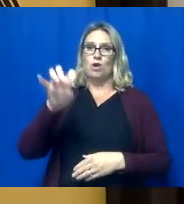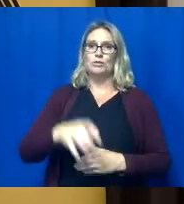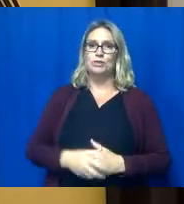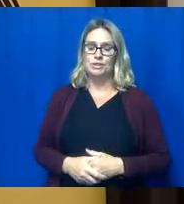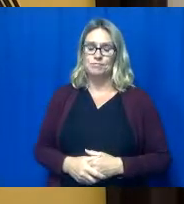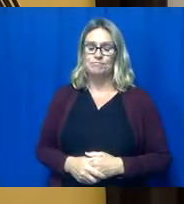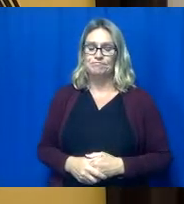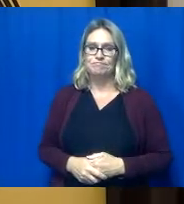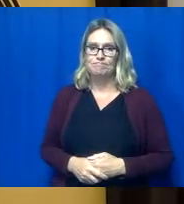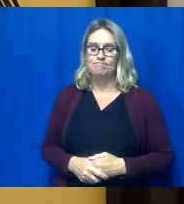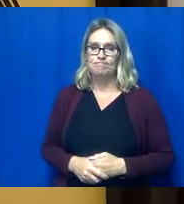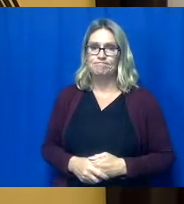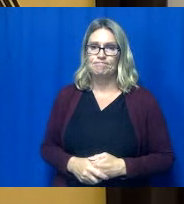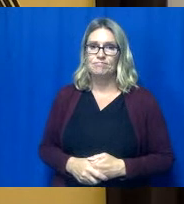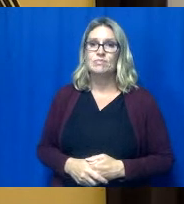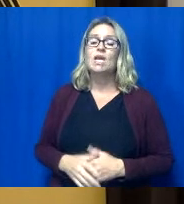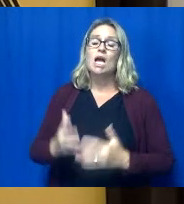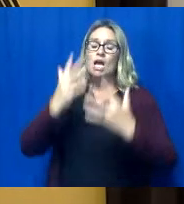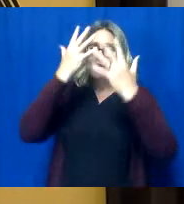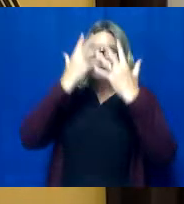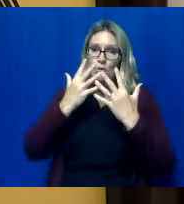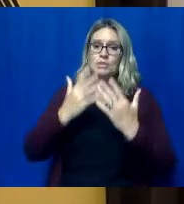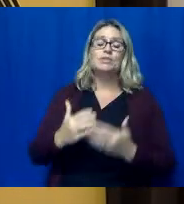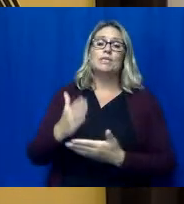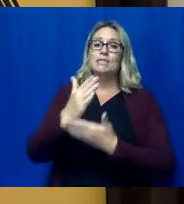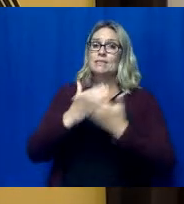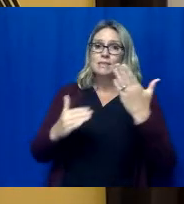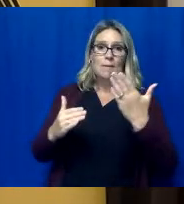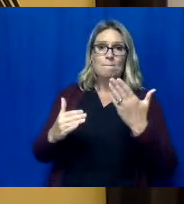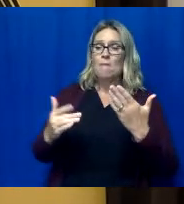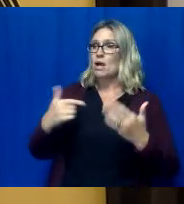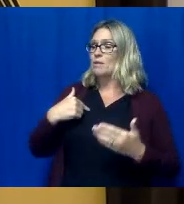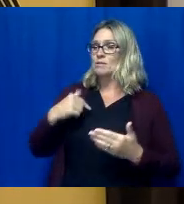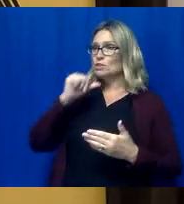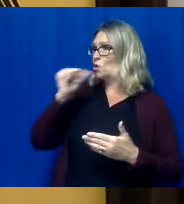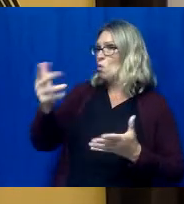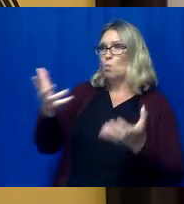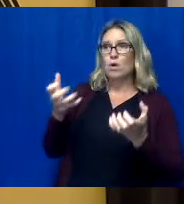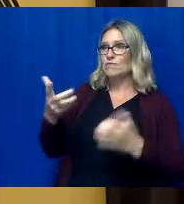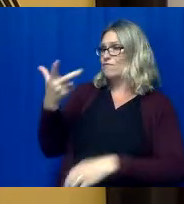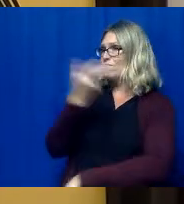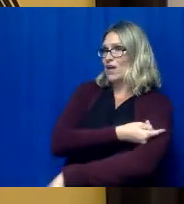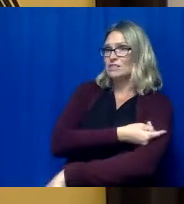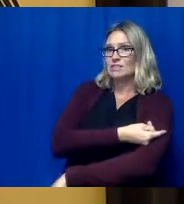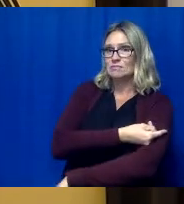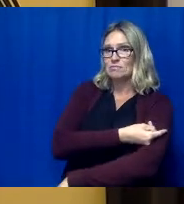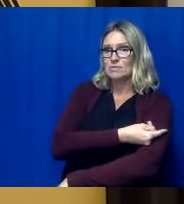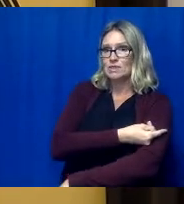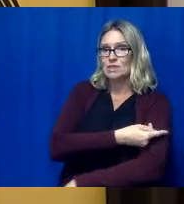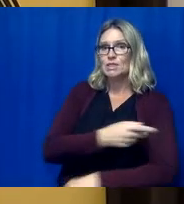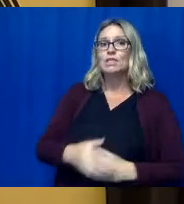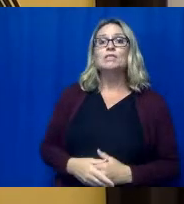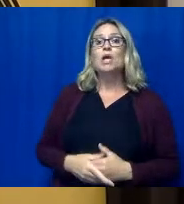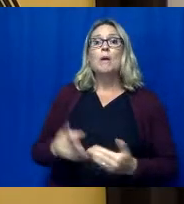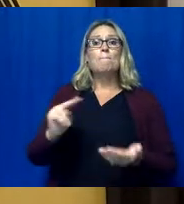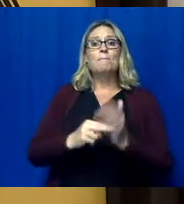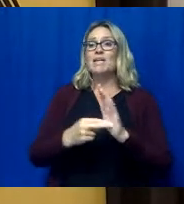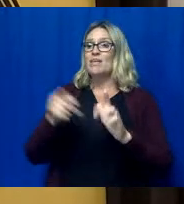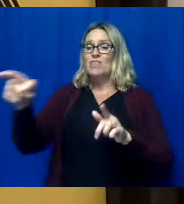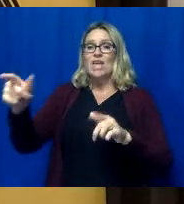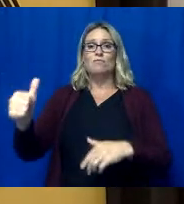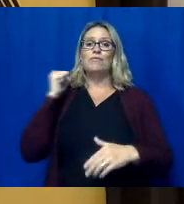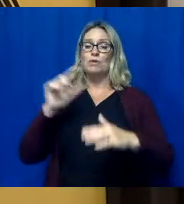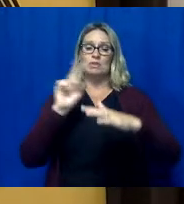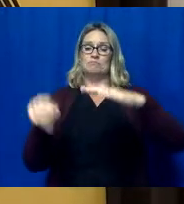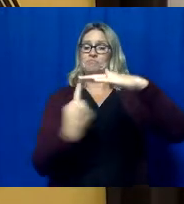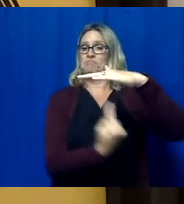Unfortunately, some who choose not to be vaccinated have also been shown to be less likely to self-isolate when required to do